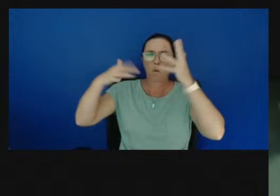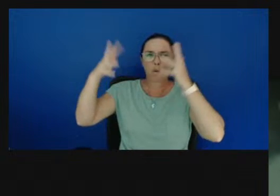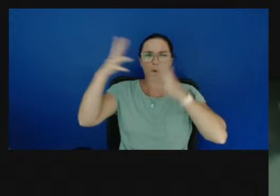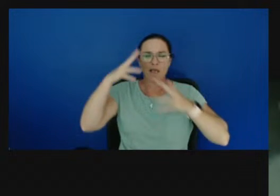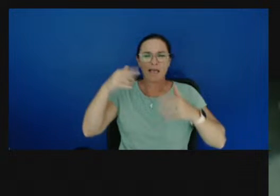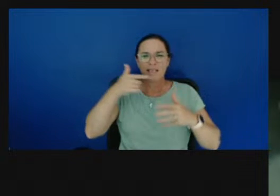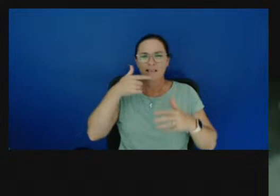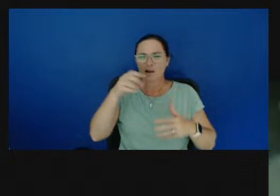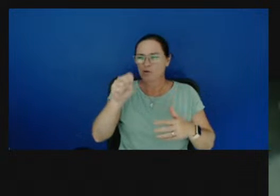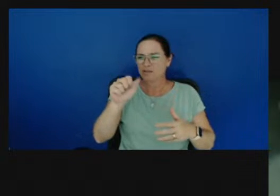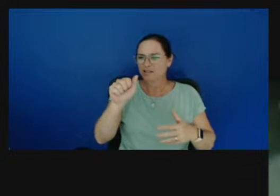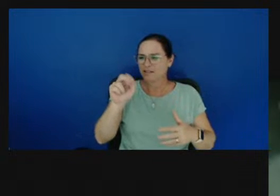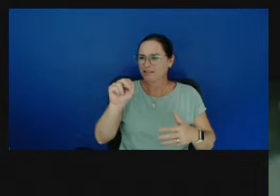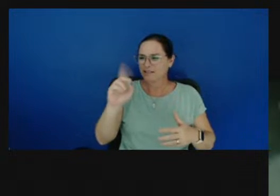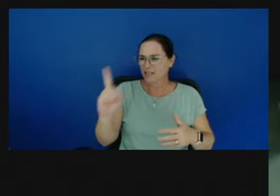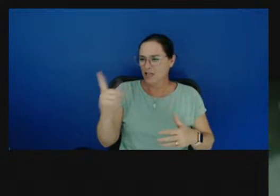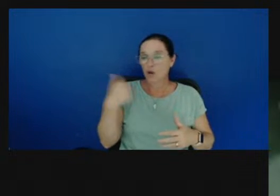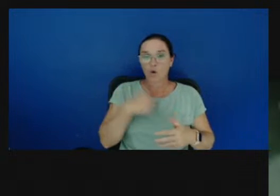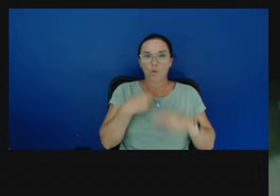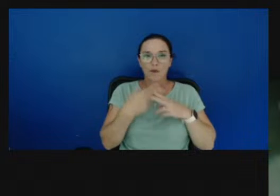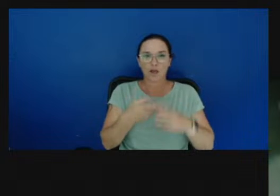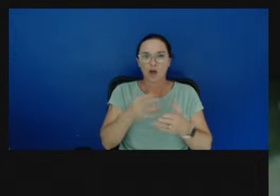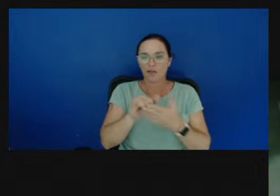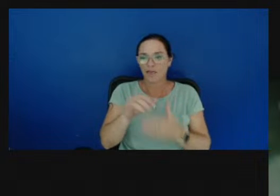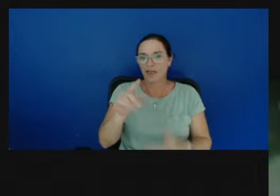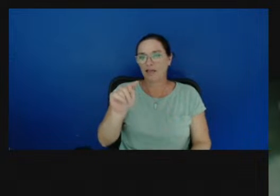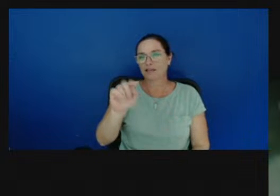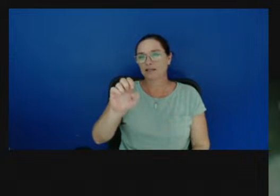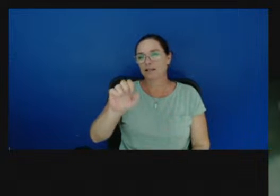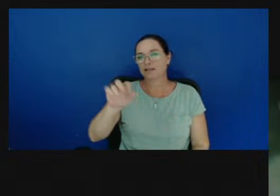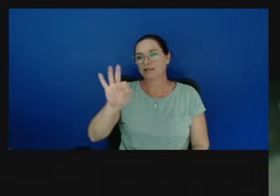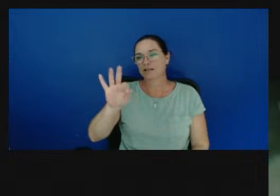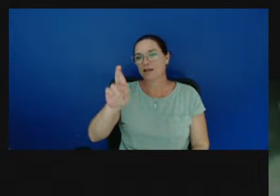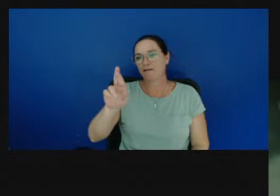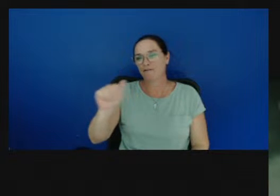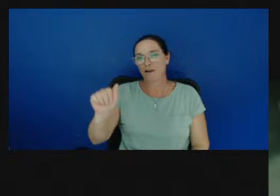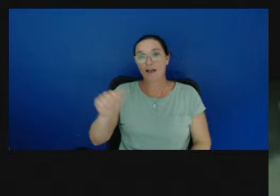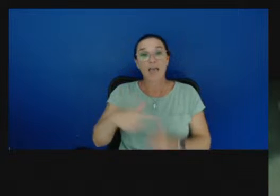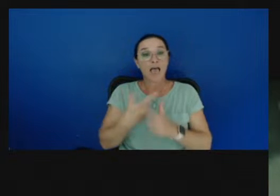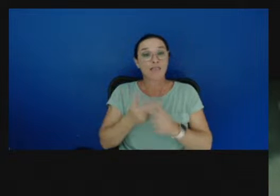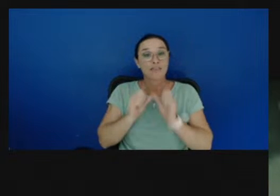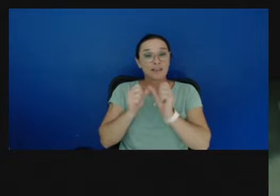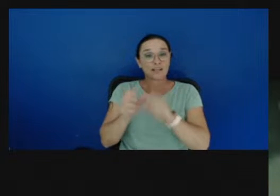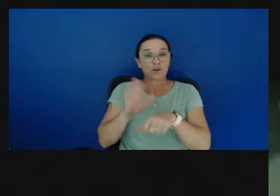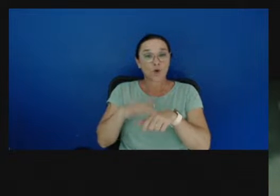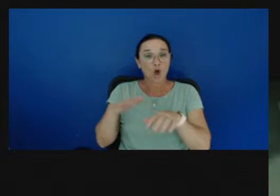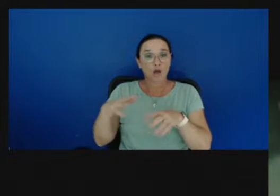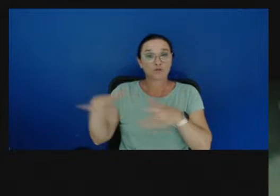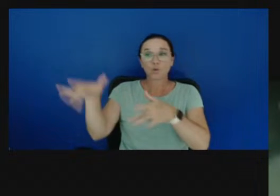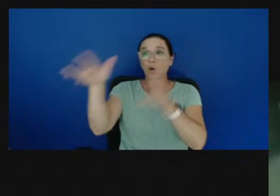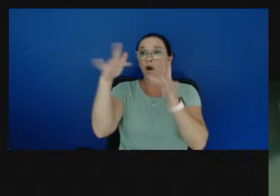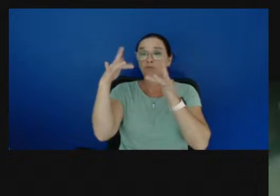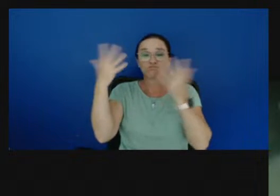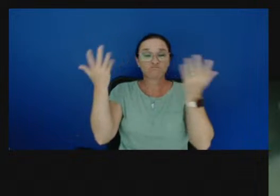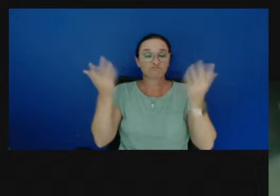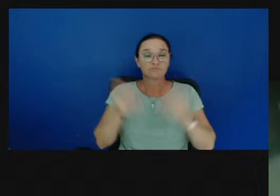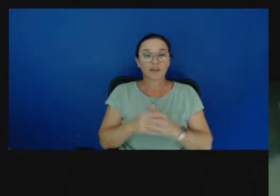sand. We'd probably call this tephra. And then they continued on their tour. That evening, about